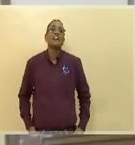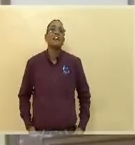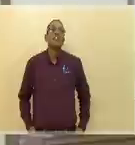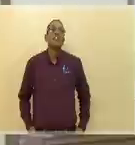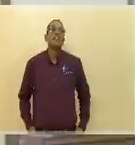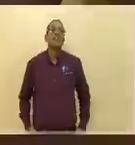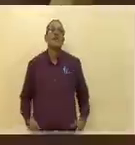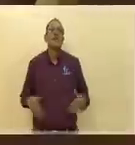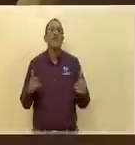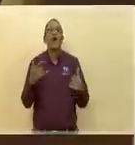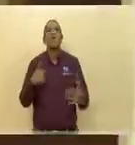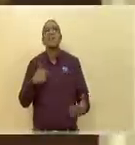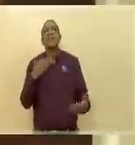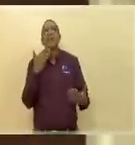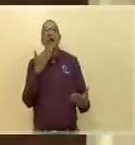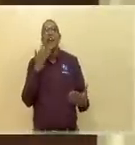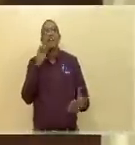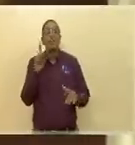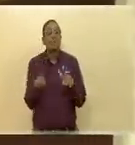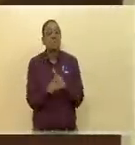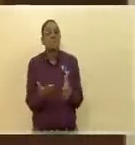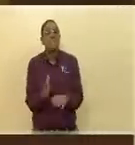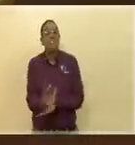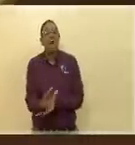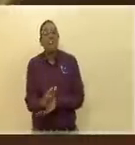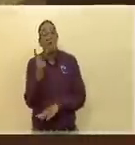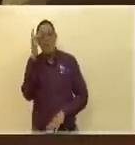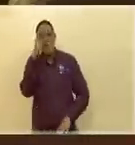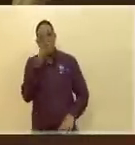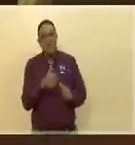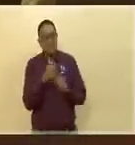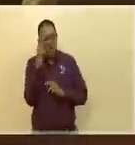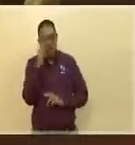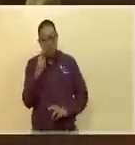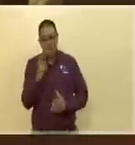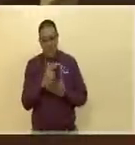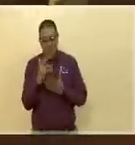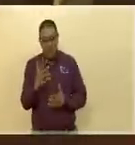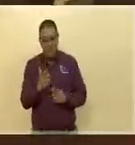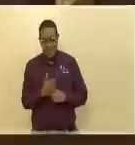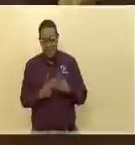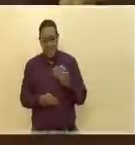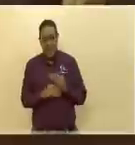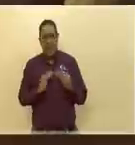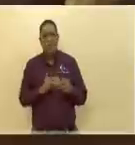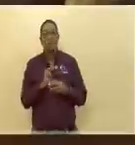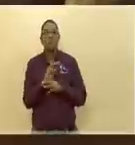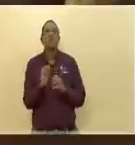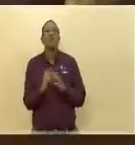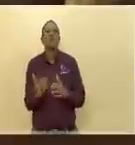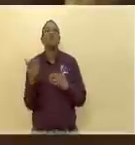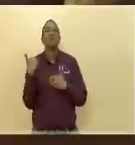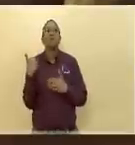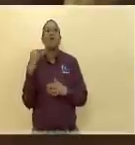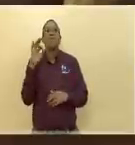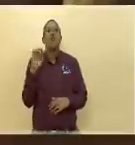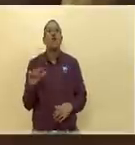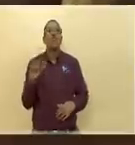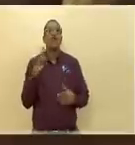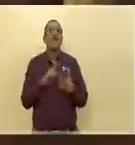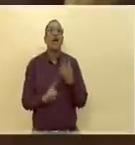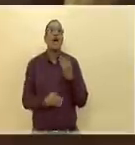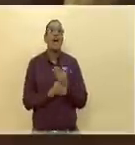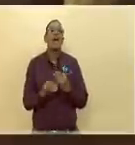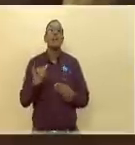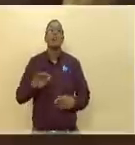And so now we thank you so much for being here this afternoon. Prime Minister, the Most Honorable Andrew Holness, or Minister Without Portfolio, the Honorable Floyd Green,